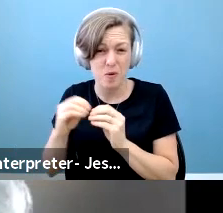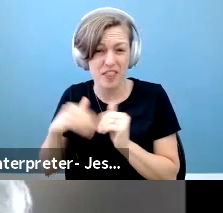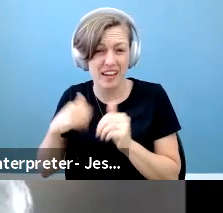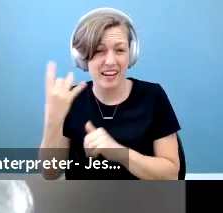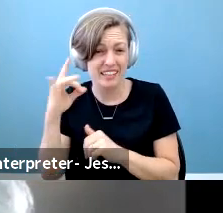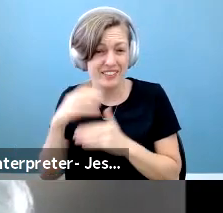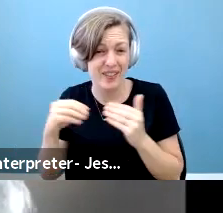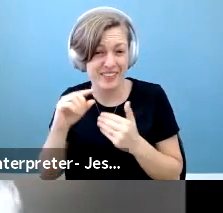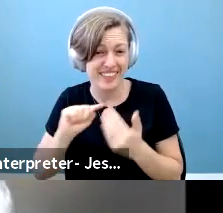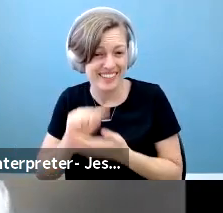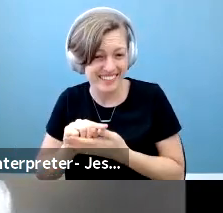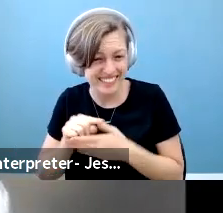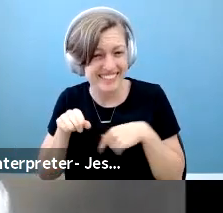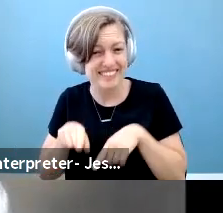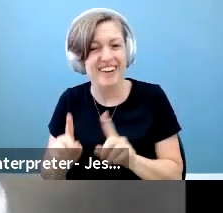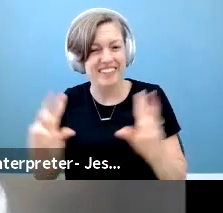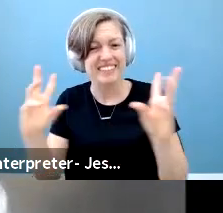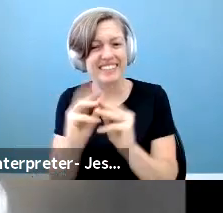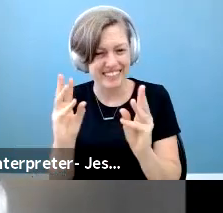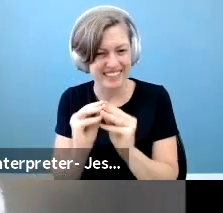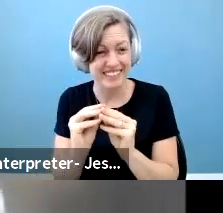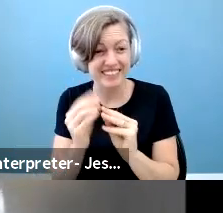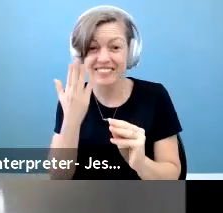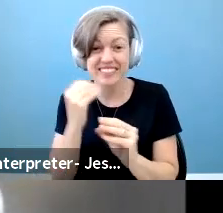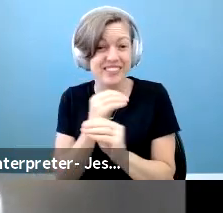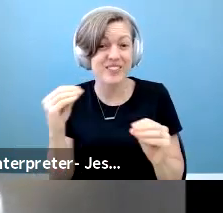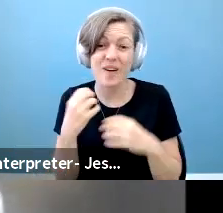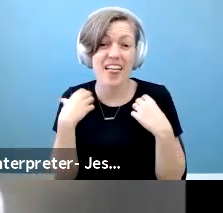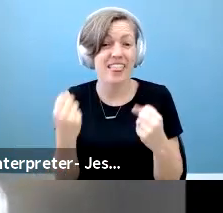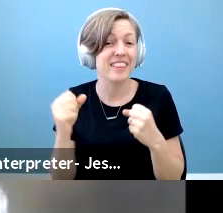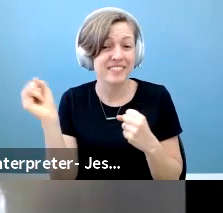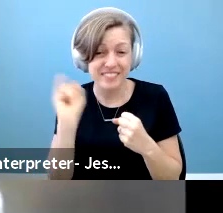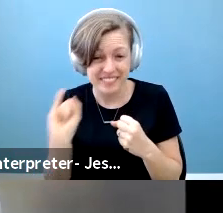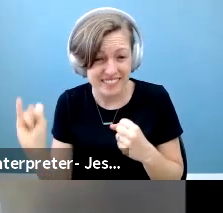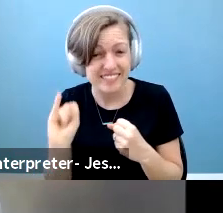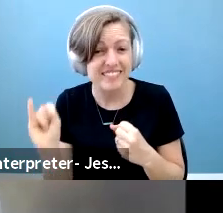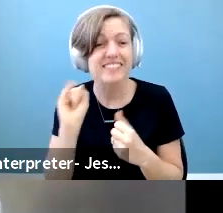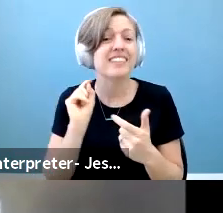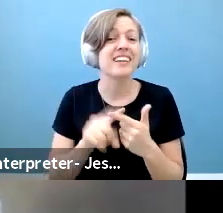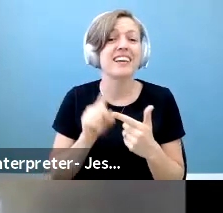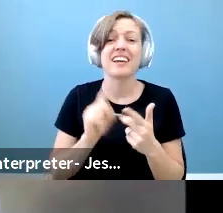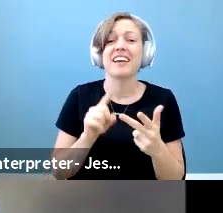hour while we're in session, because there's no health insurance, because